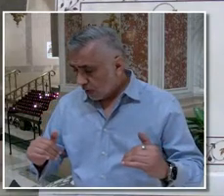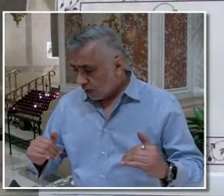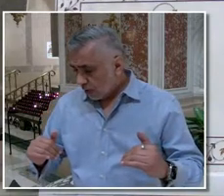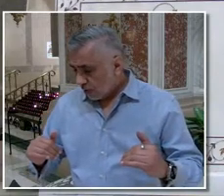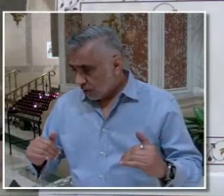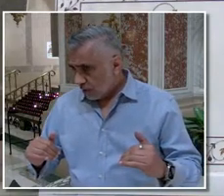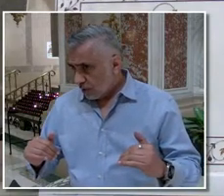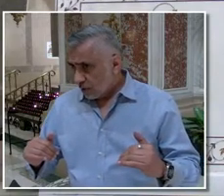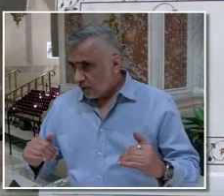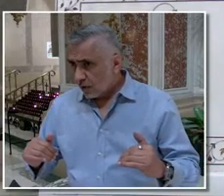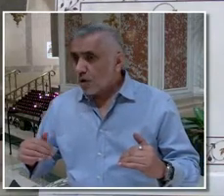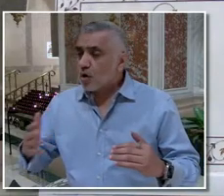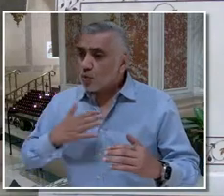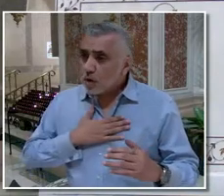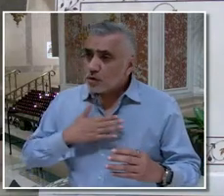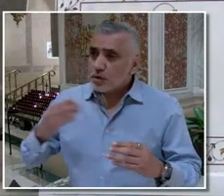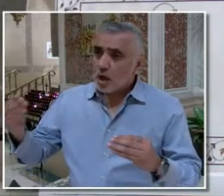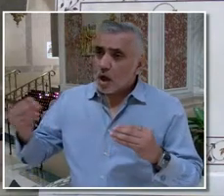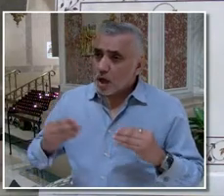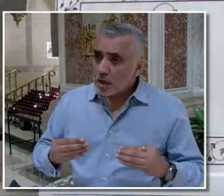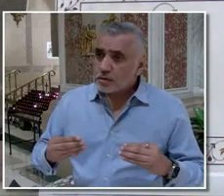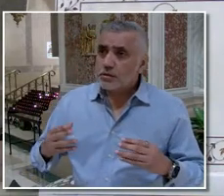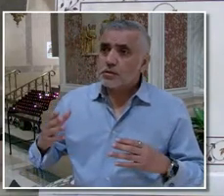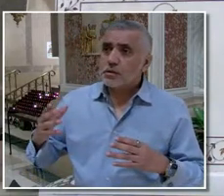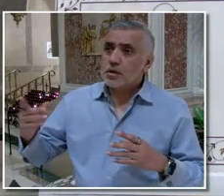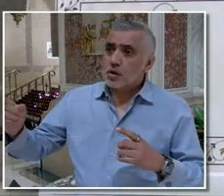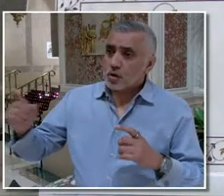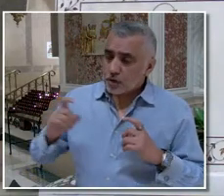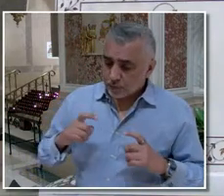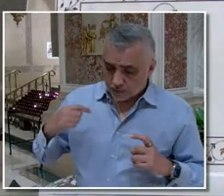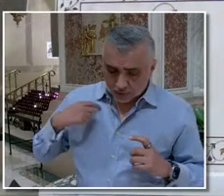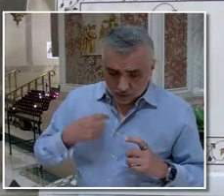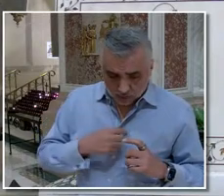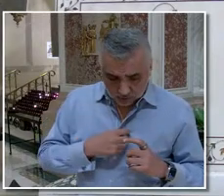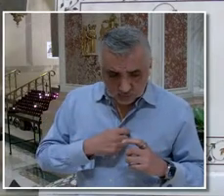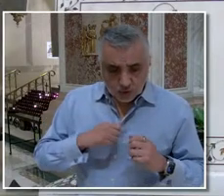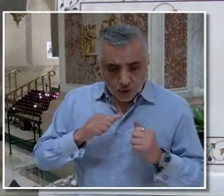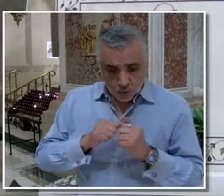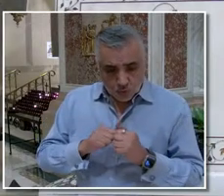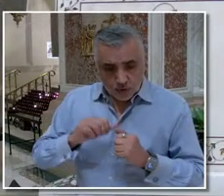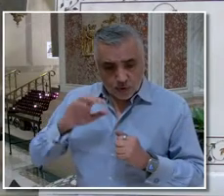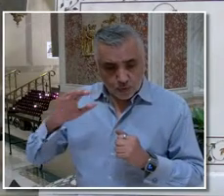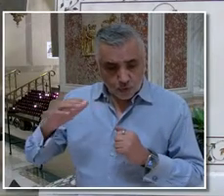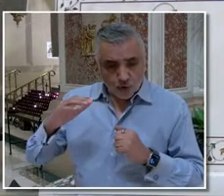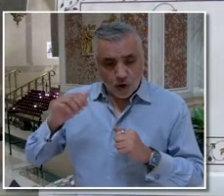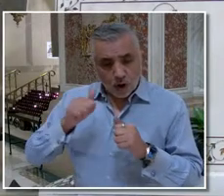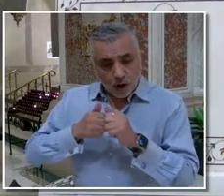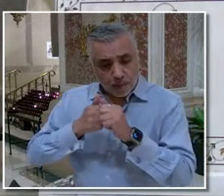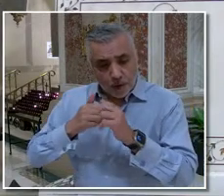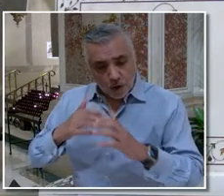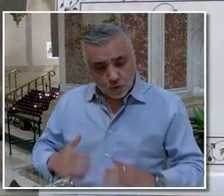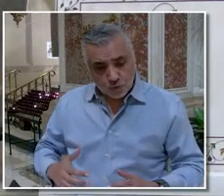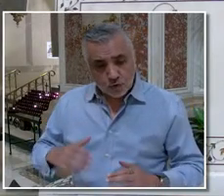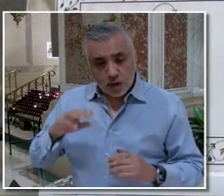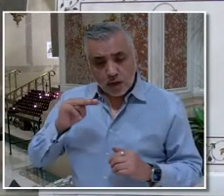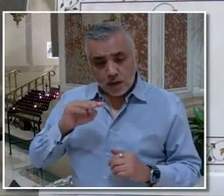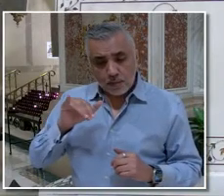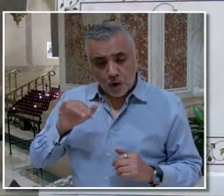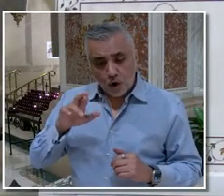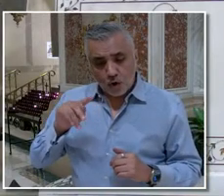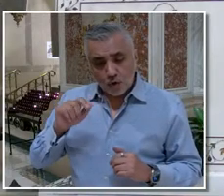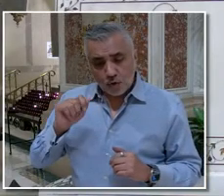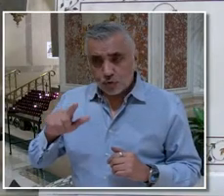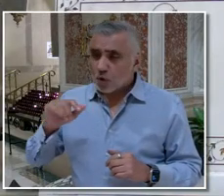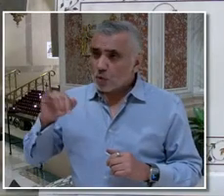mercies, graciously grant some share in the fellowship with your holy apostles and martyrs,